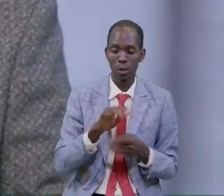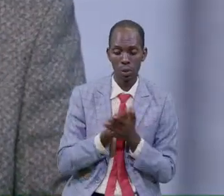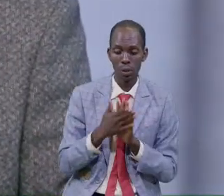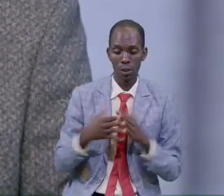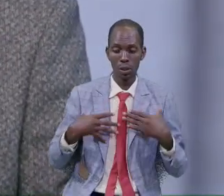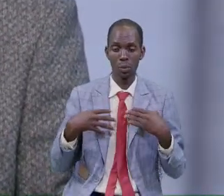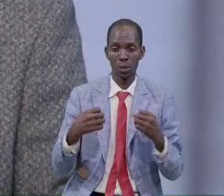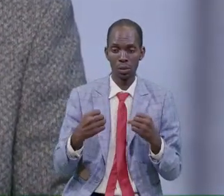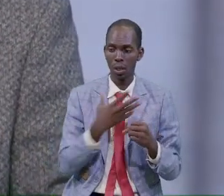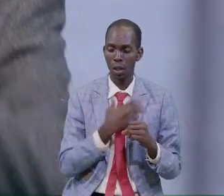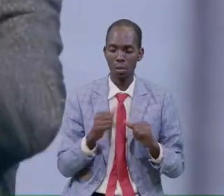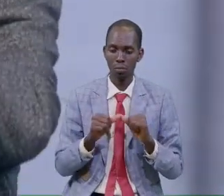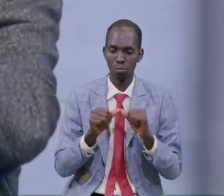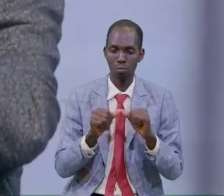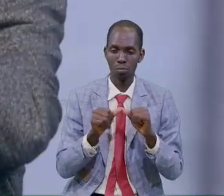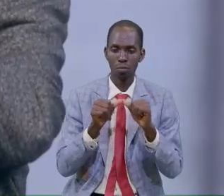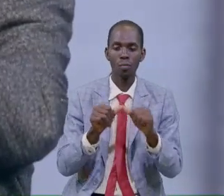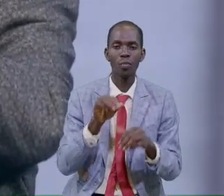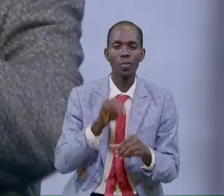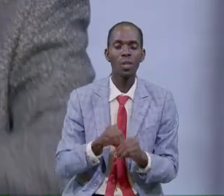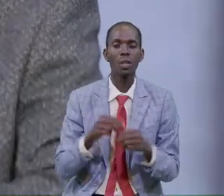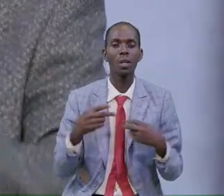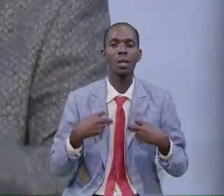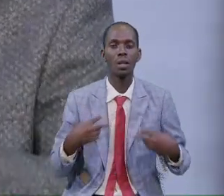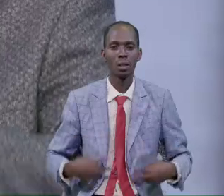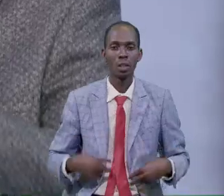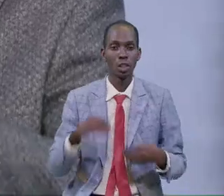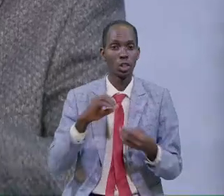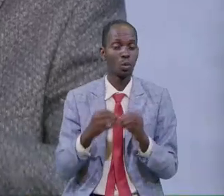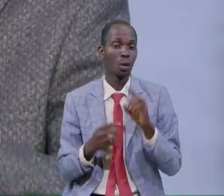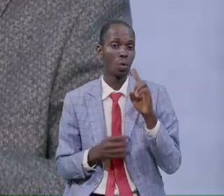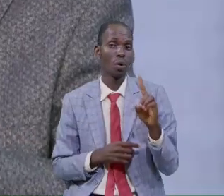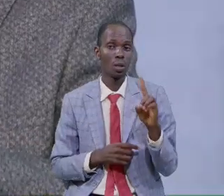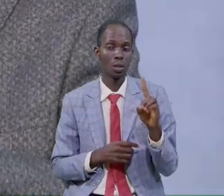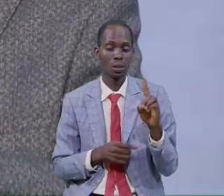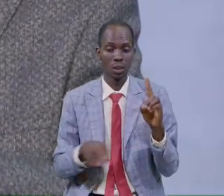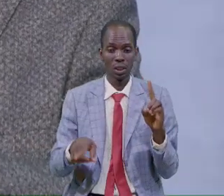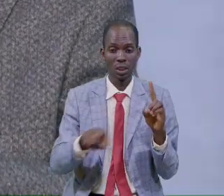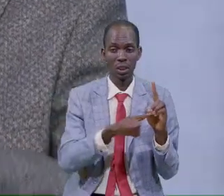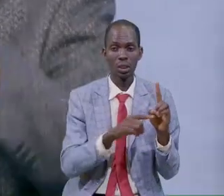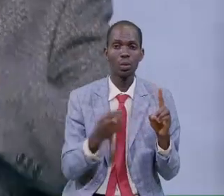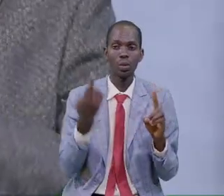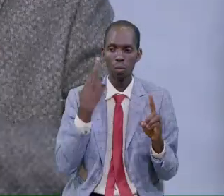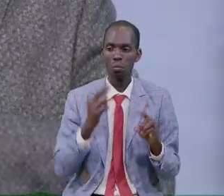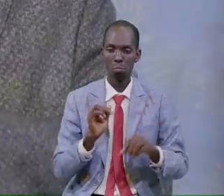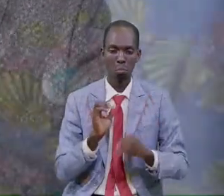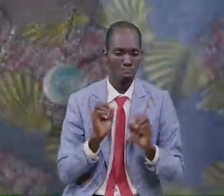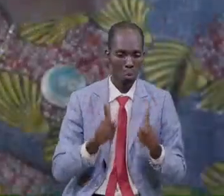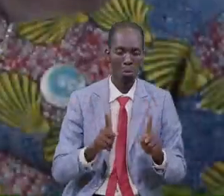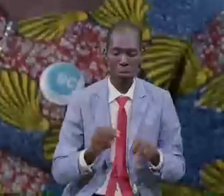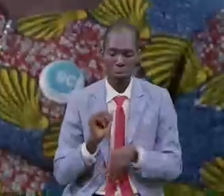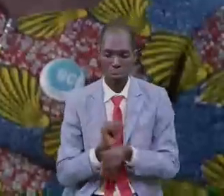in health. Number one, they were active. That's what we